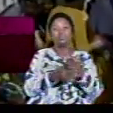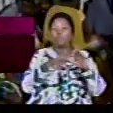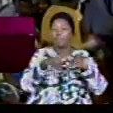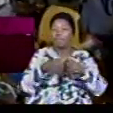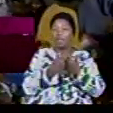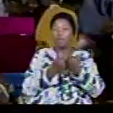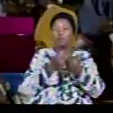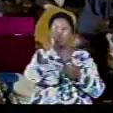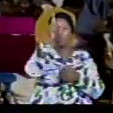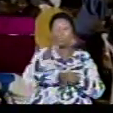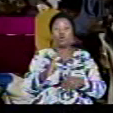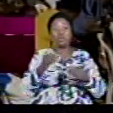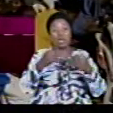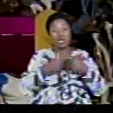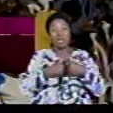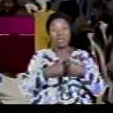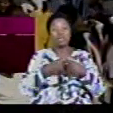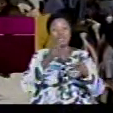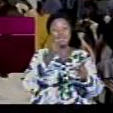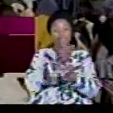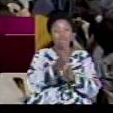kept everywhere